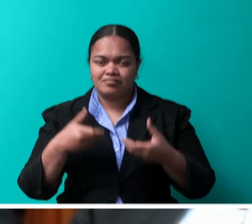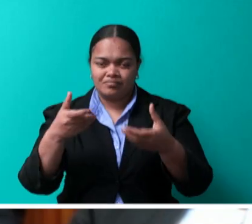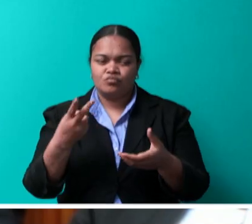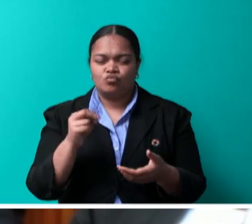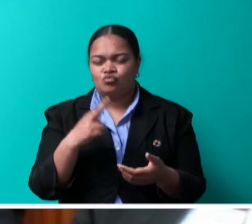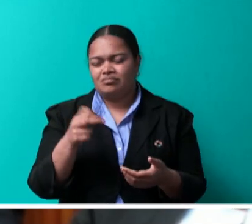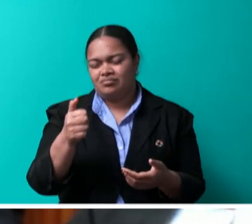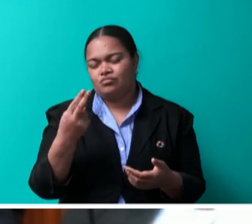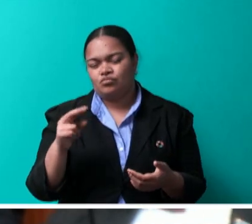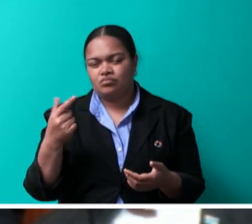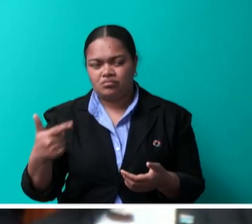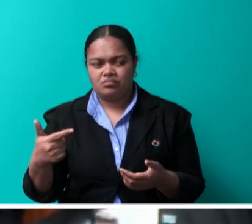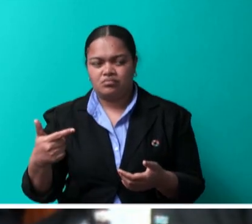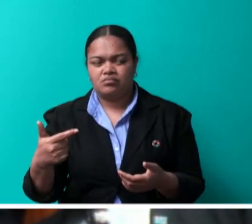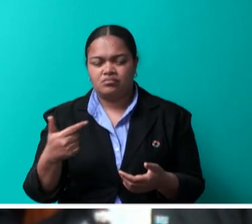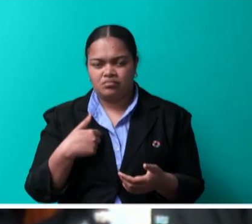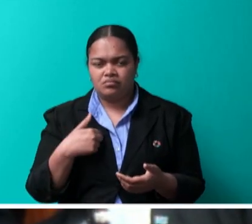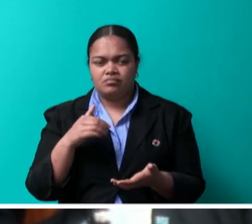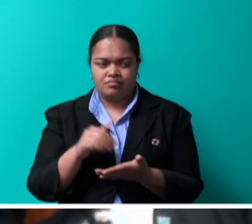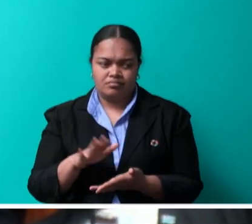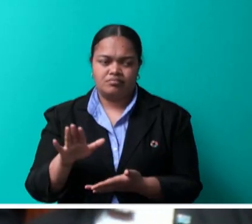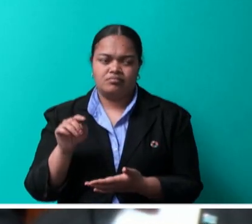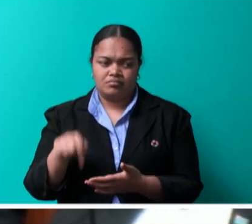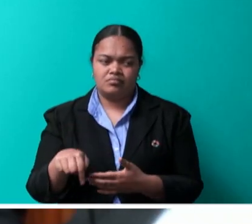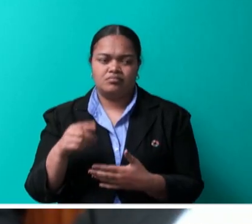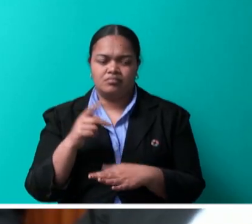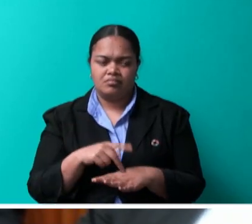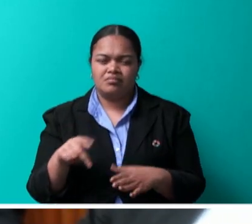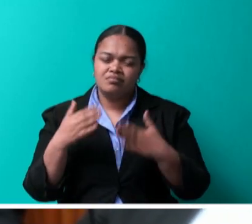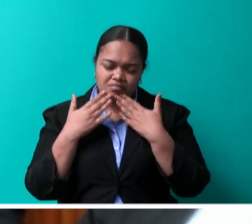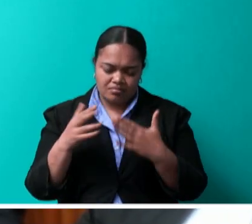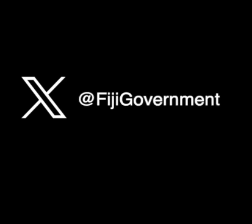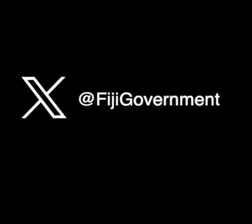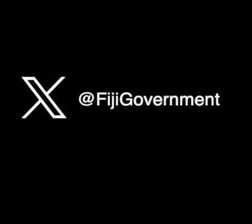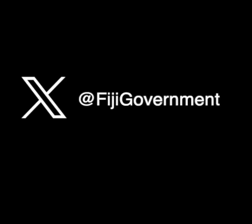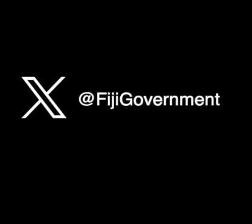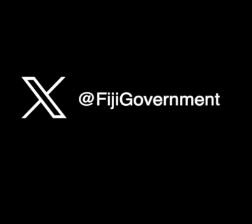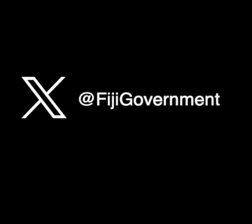2026-2027 national budget to this Honourable House. Mr. Speaker.